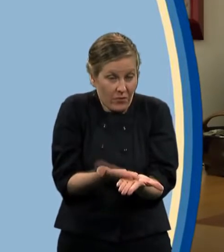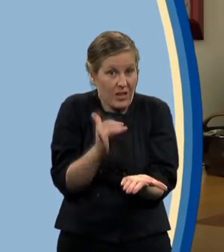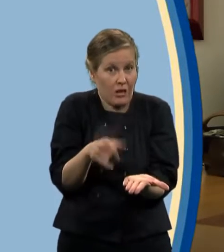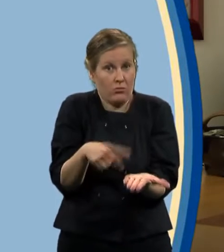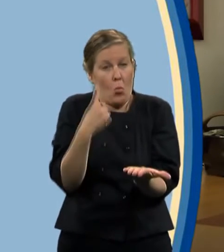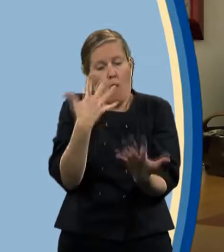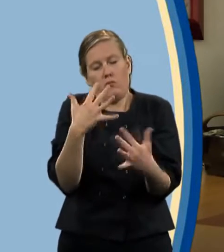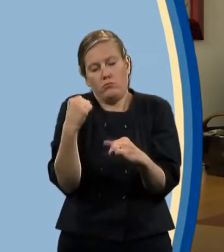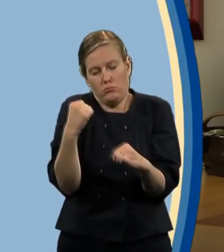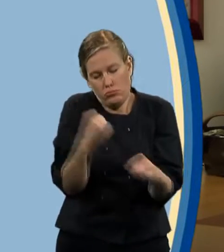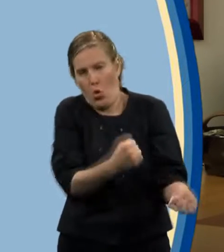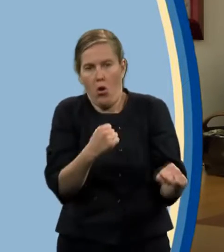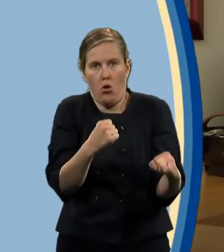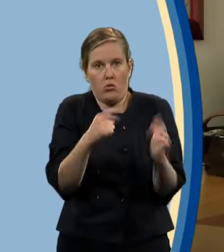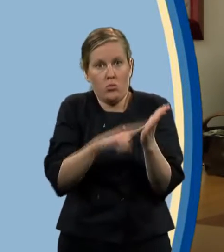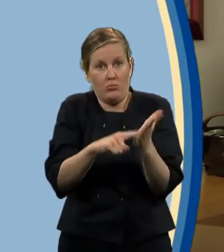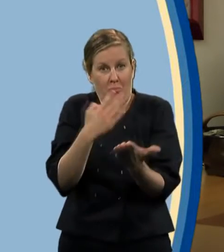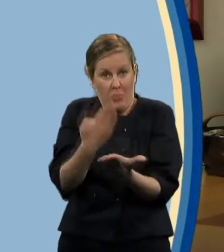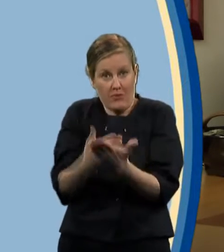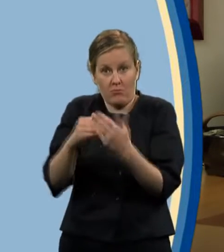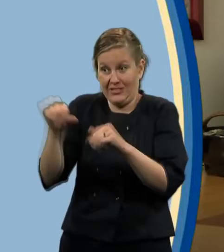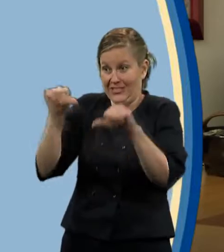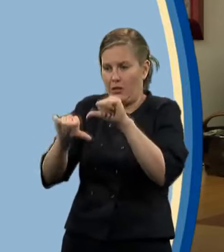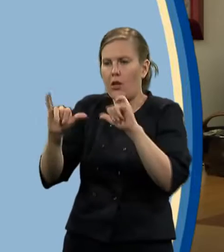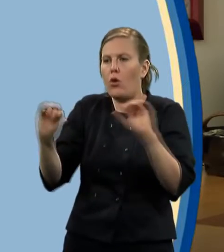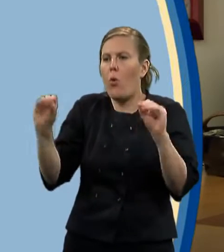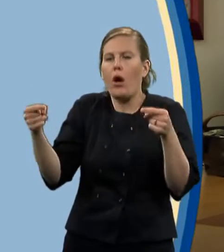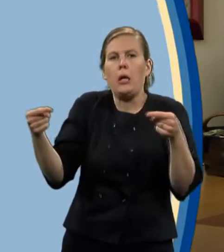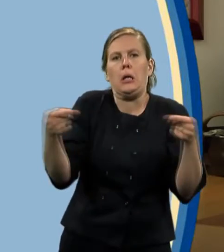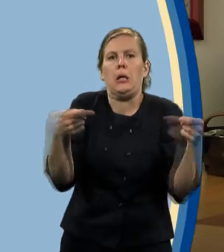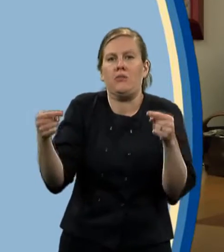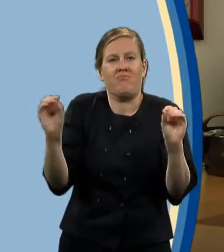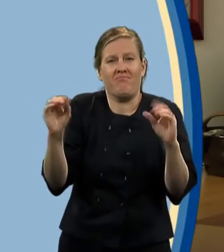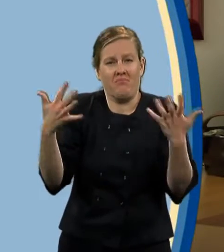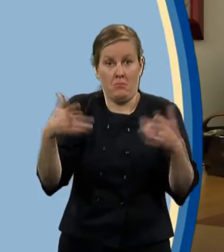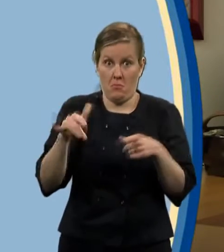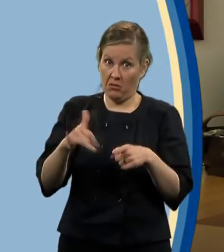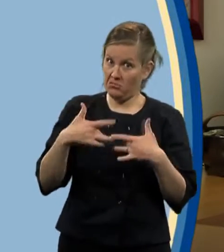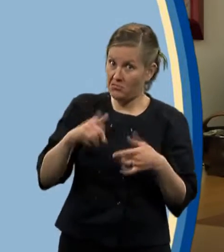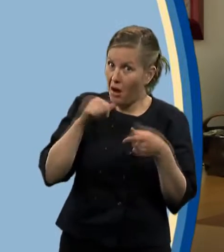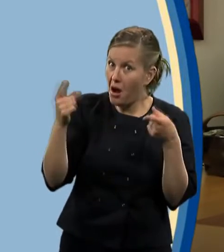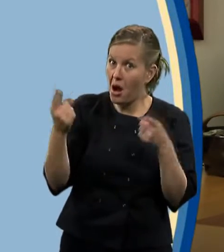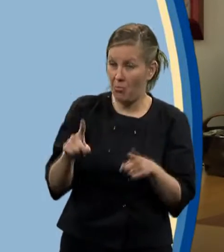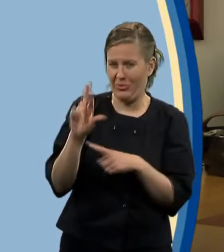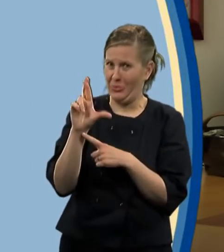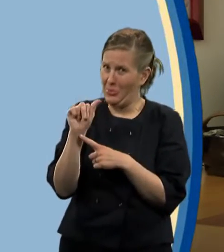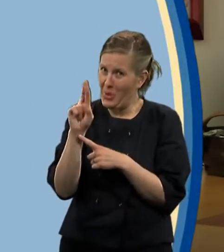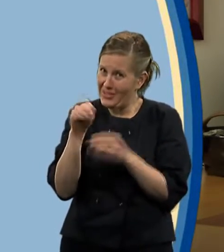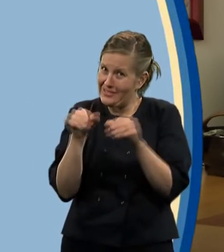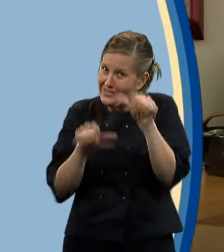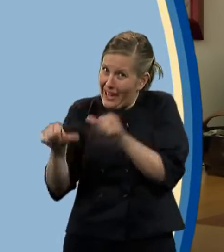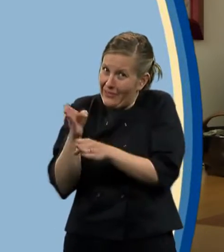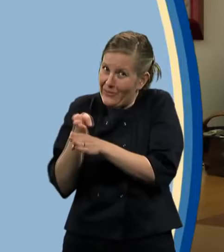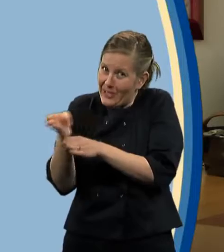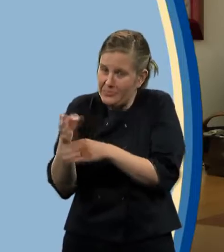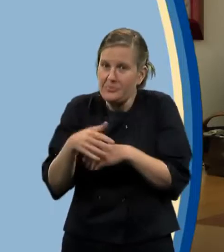multiple disciplines, from multiple types of studies. This is among the strongest pieces of converging evidence we have in science.